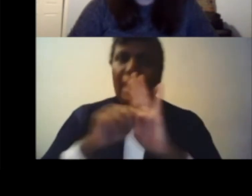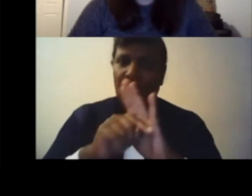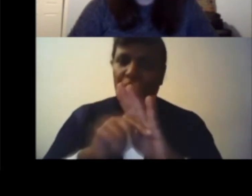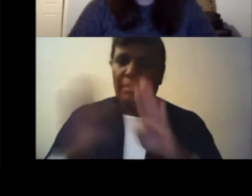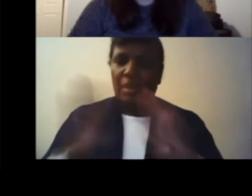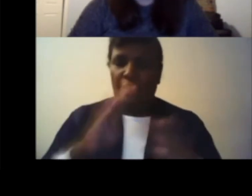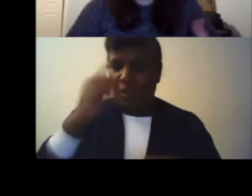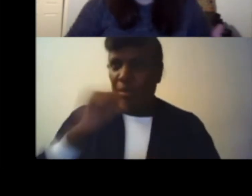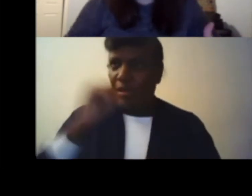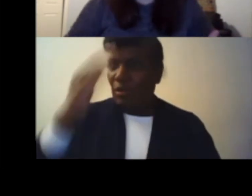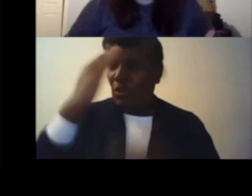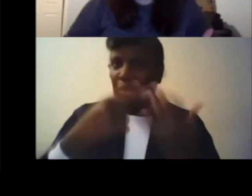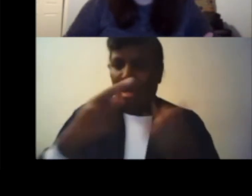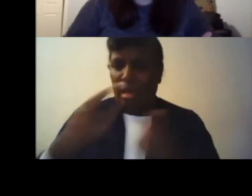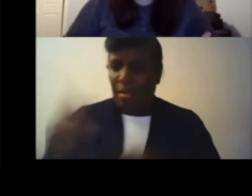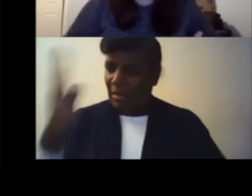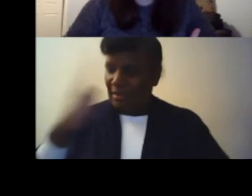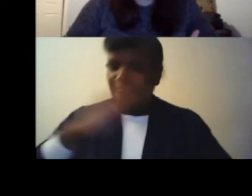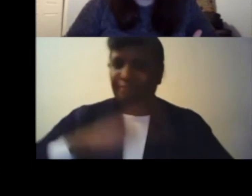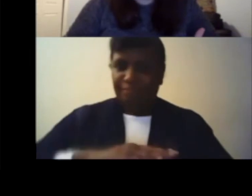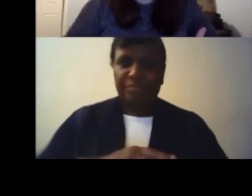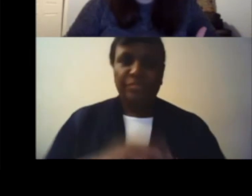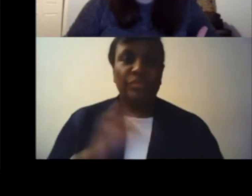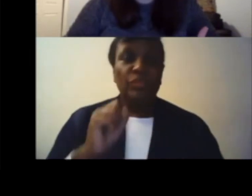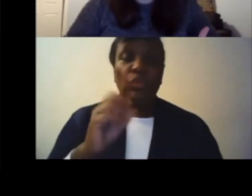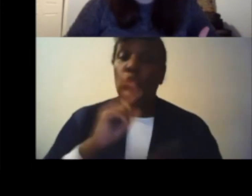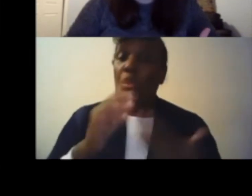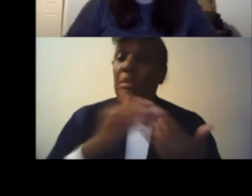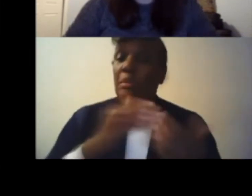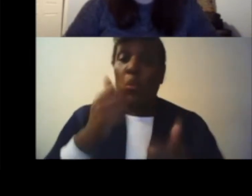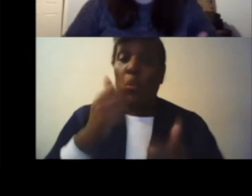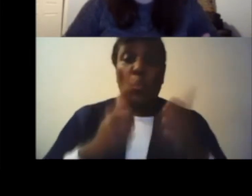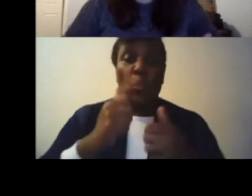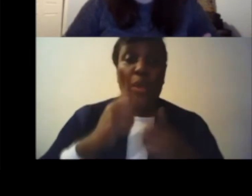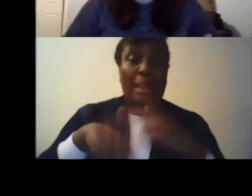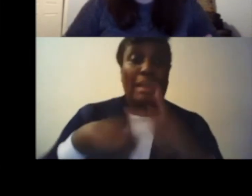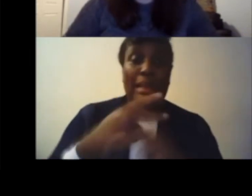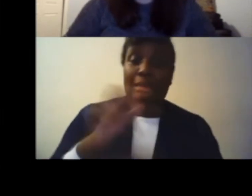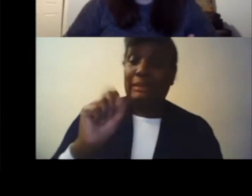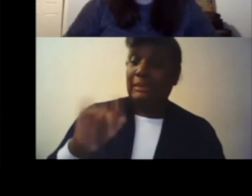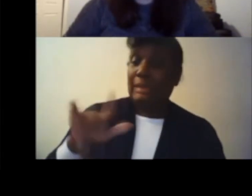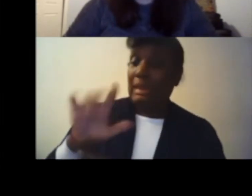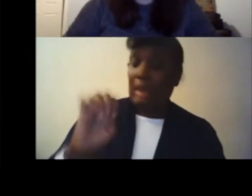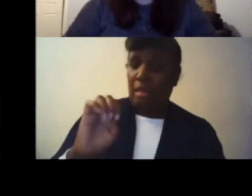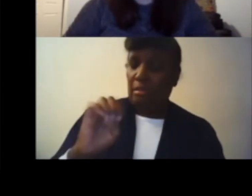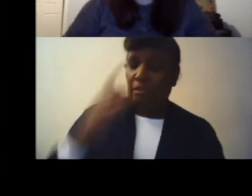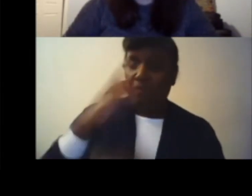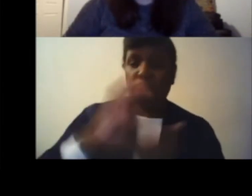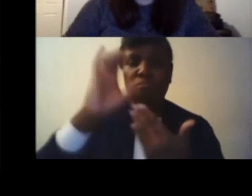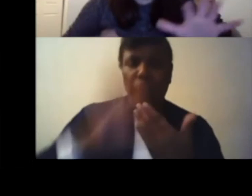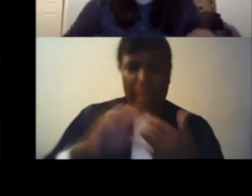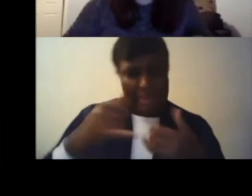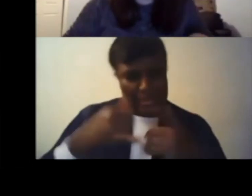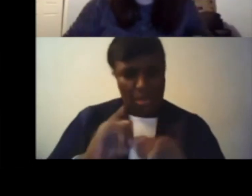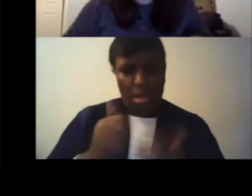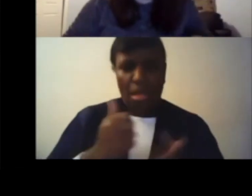what format we are using for our calendar system, this is always vocabulary building. And I tell this to teachers often because, and we'll